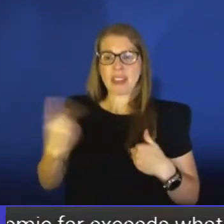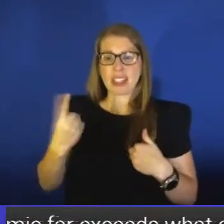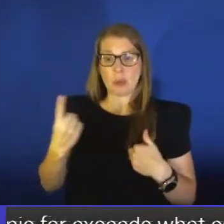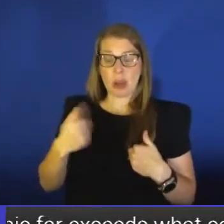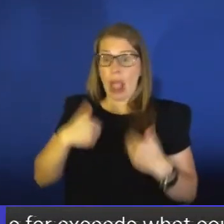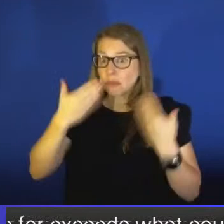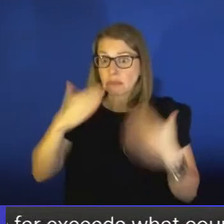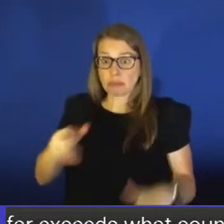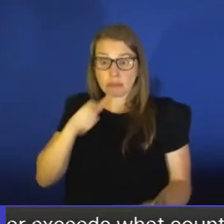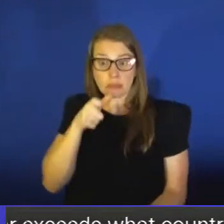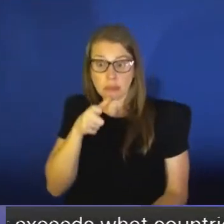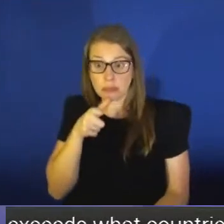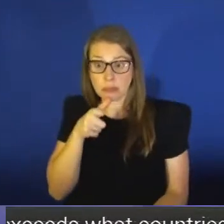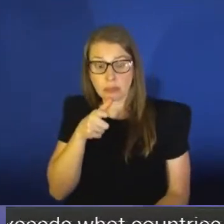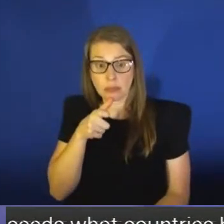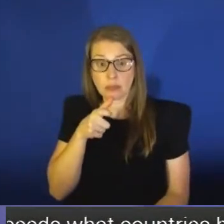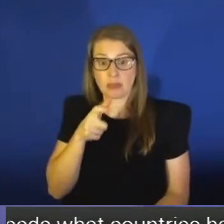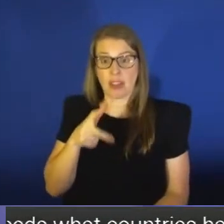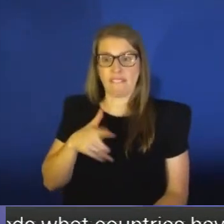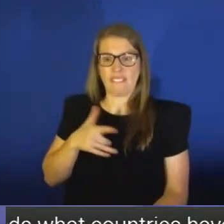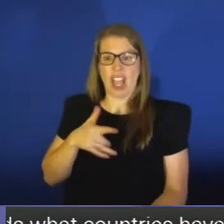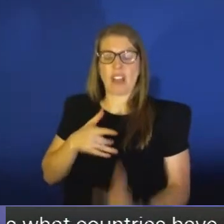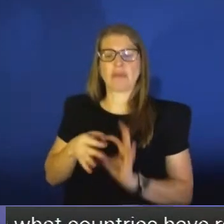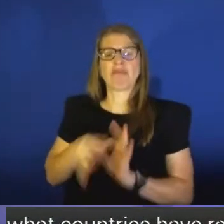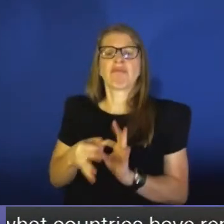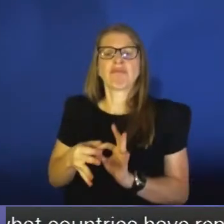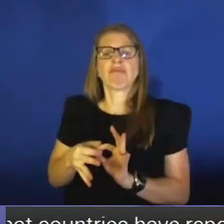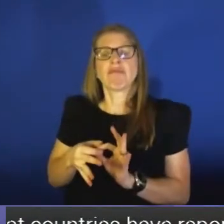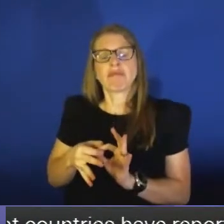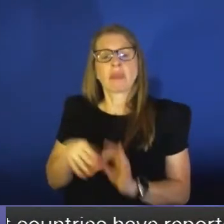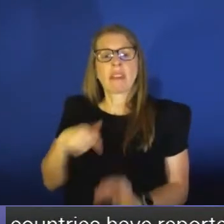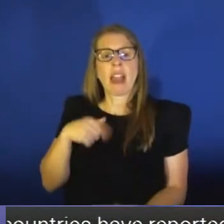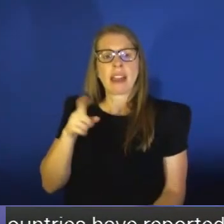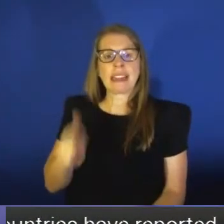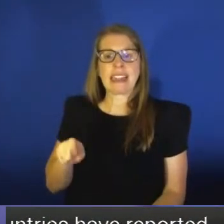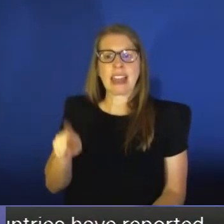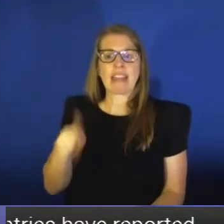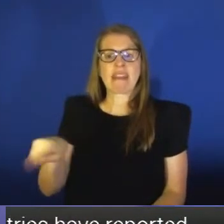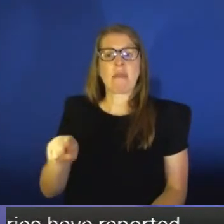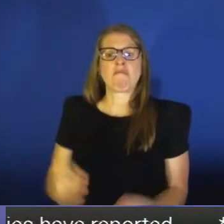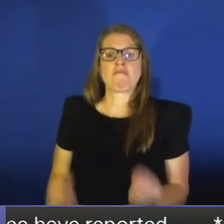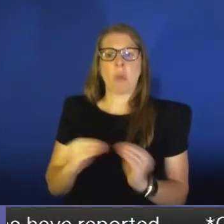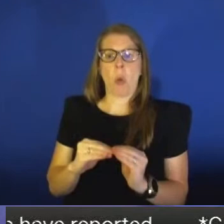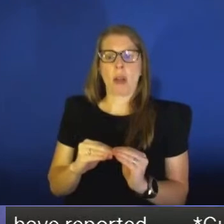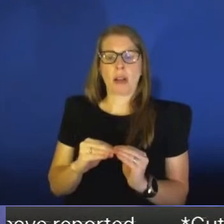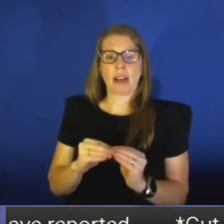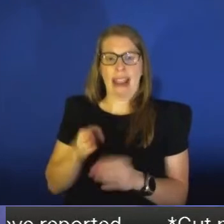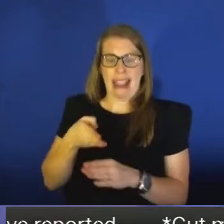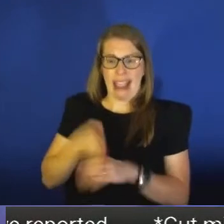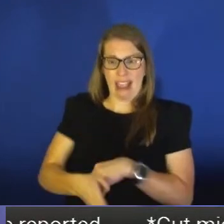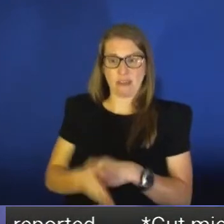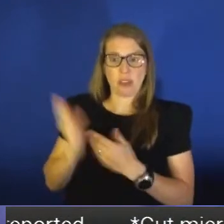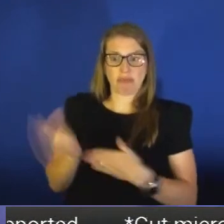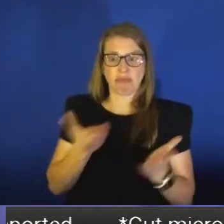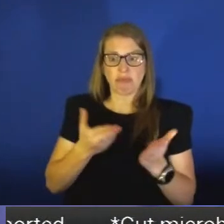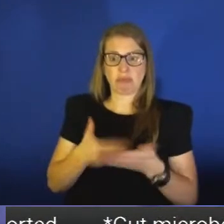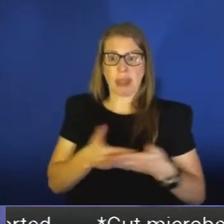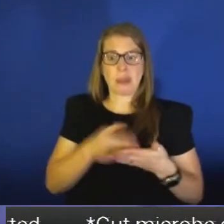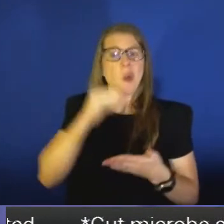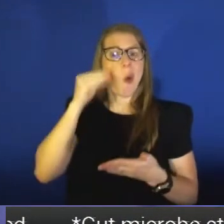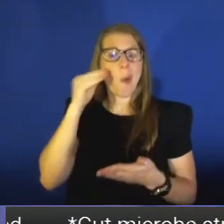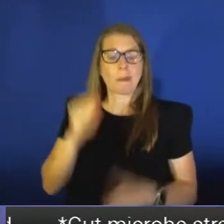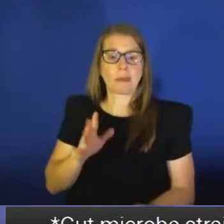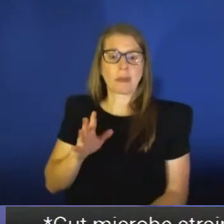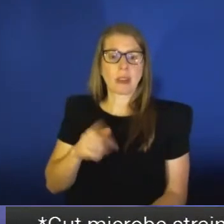feel like I felt so close to them, and I needed them more even after I took my baby home and everything was okay, it was just like I needed